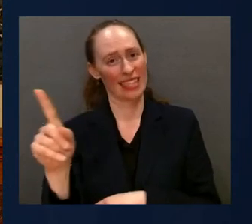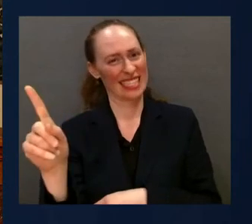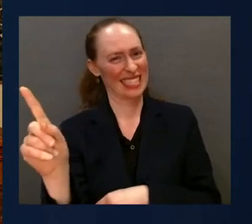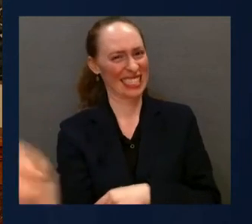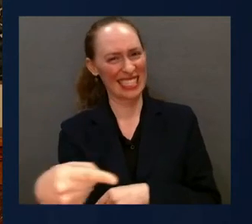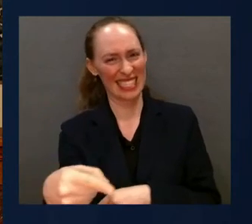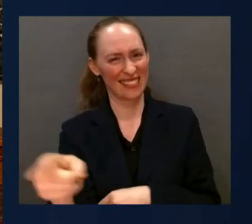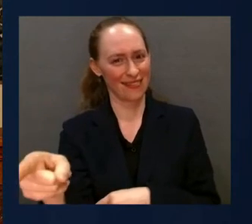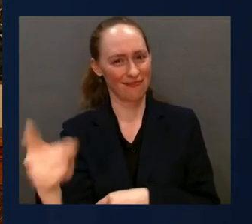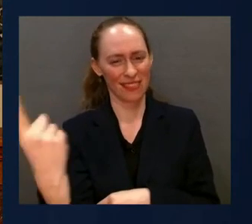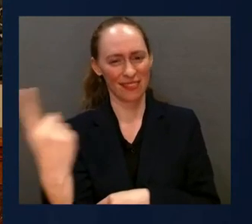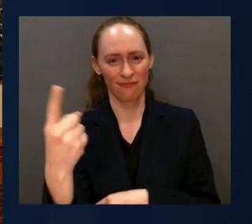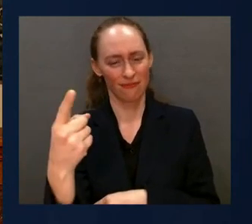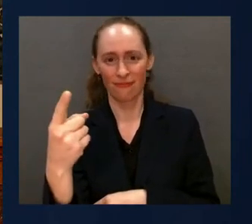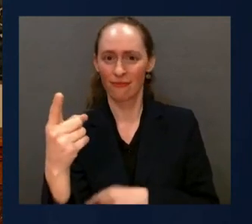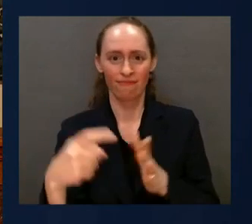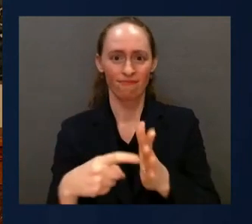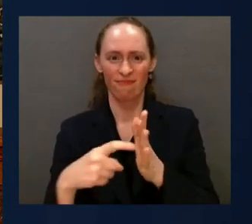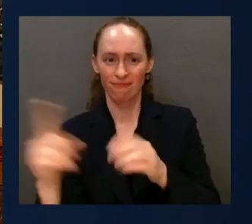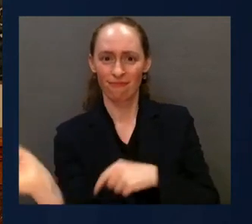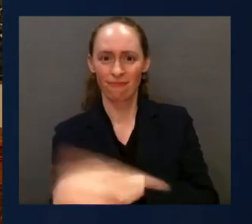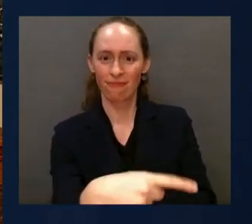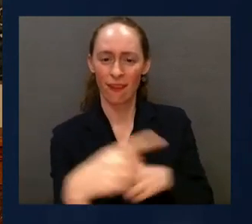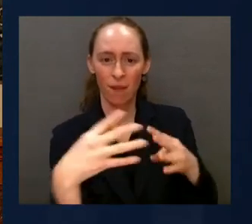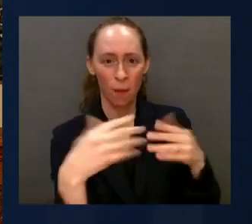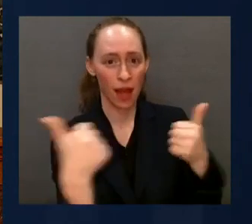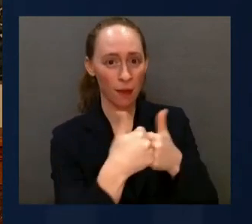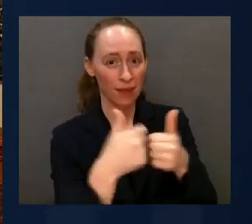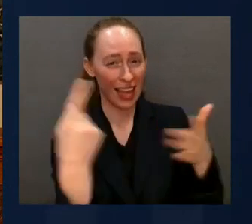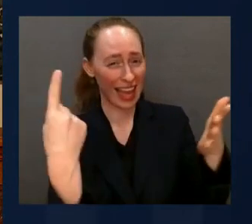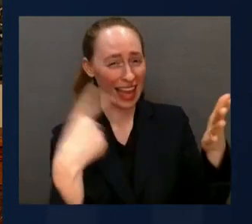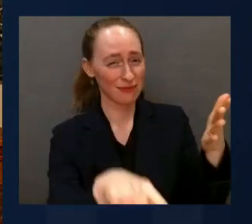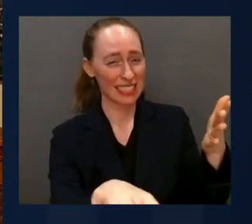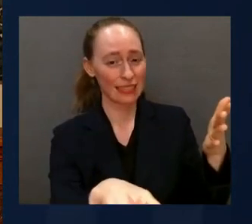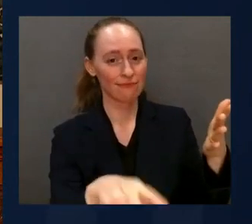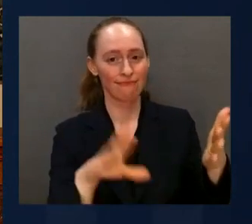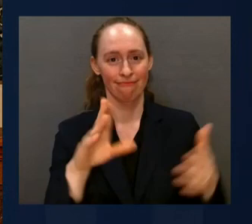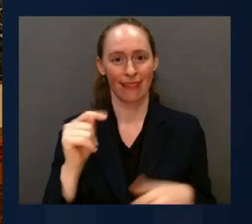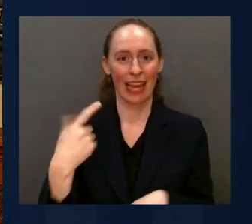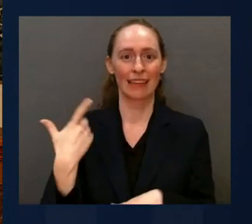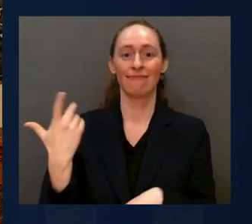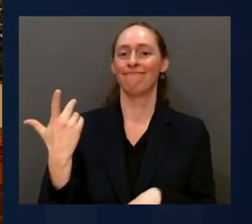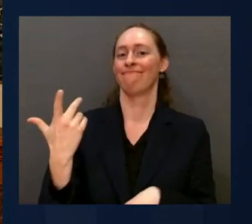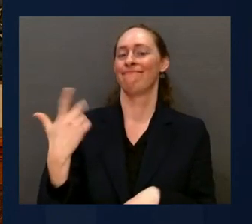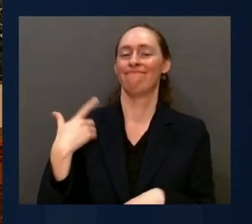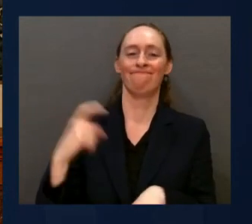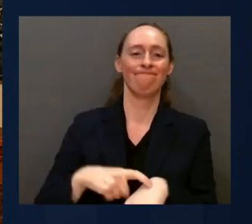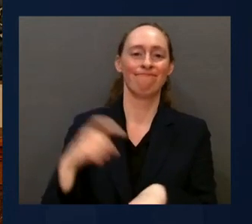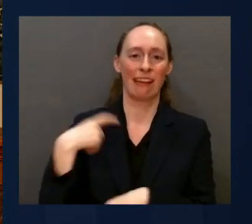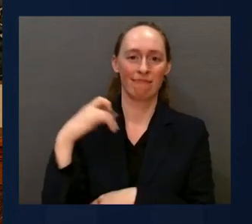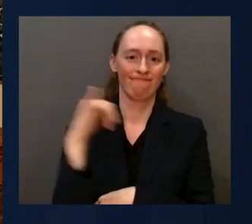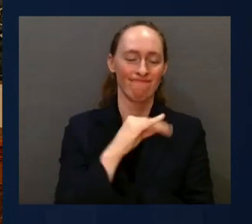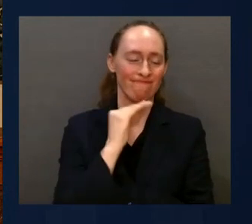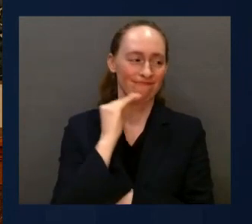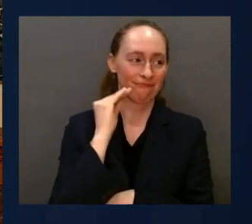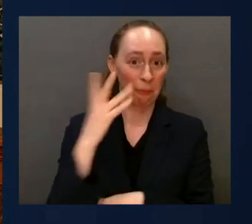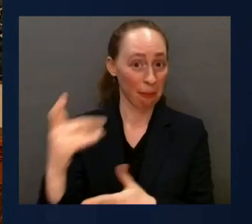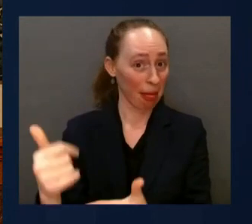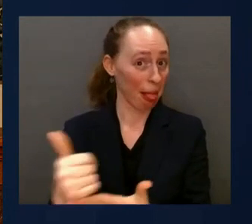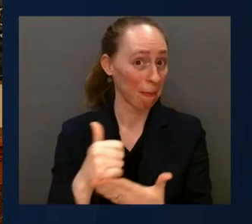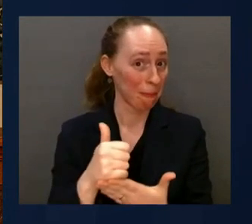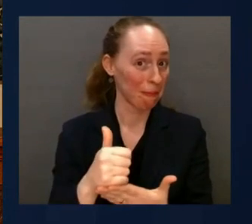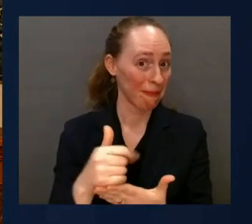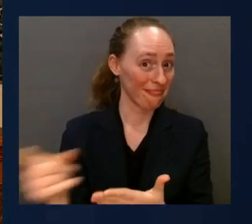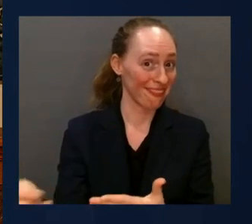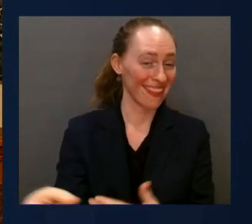home. Got to work something out here. Members of the Cabinet, leaders of our military, Chief Justice, Associate Justice, and retired